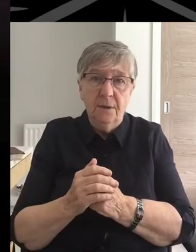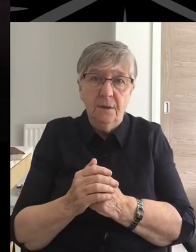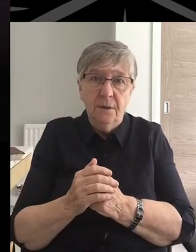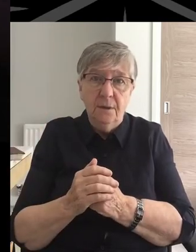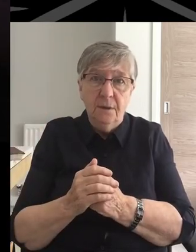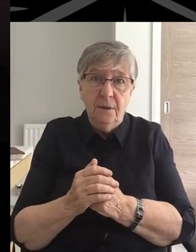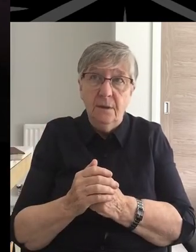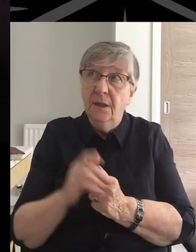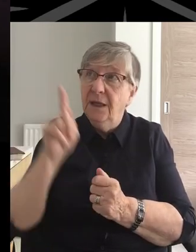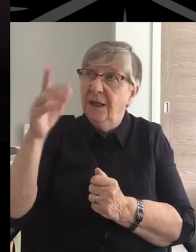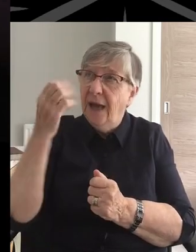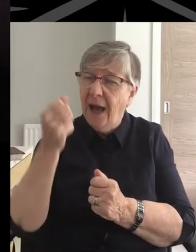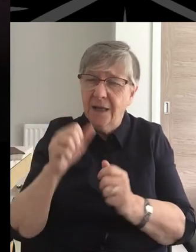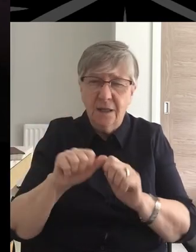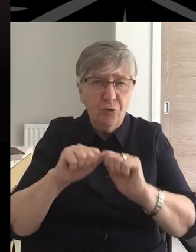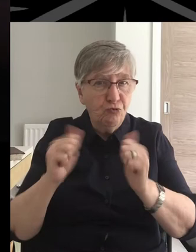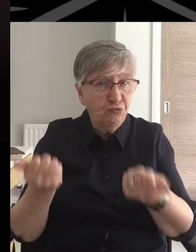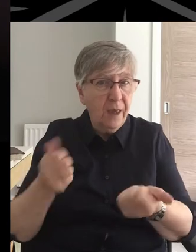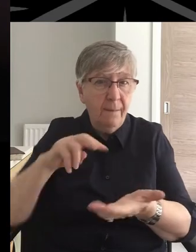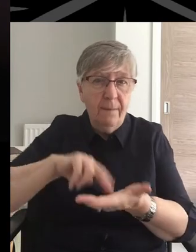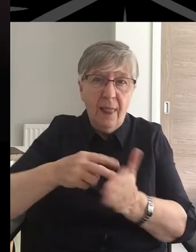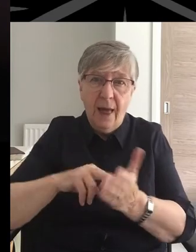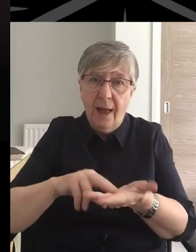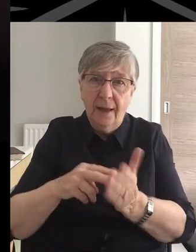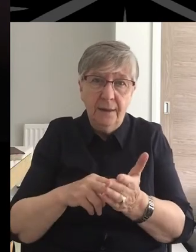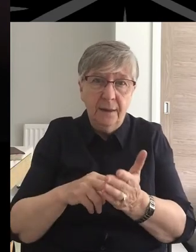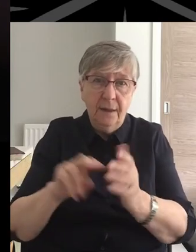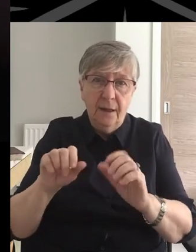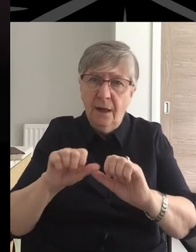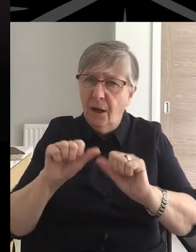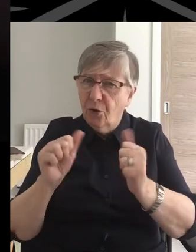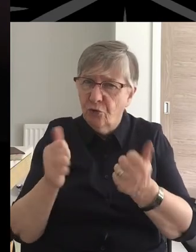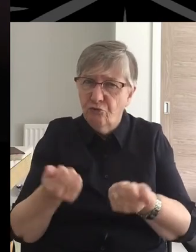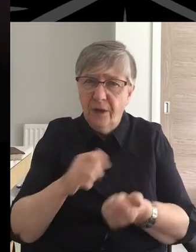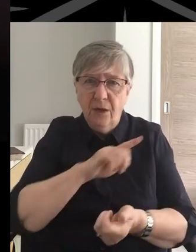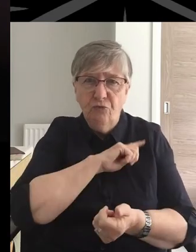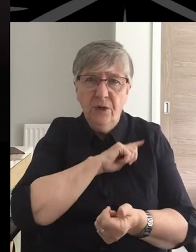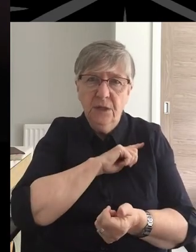who has a great purpose and a great cause